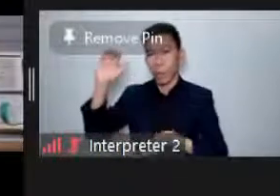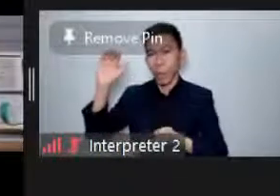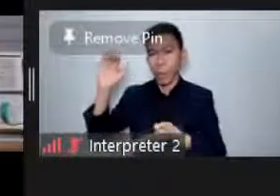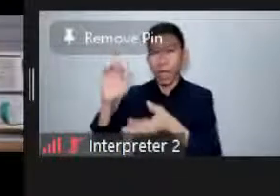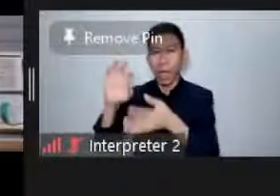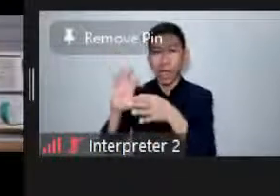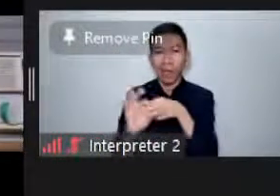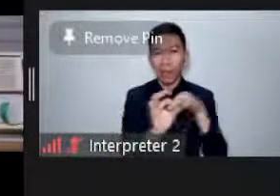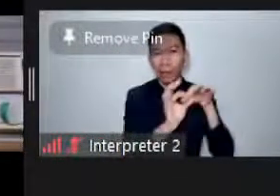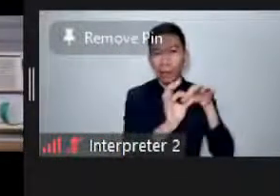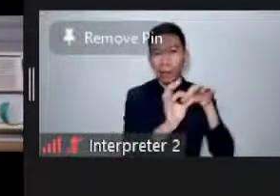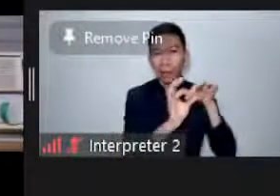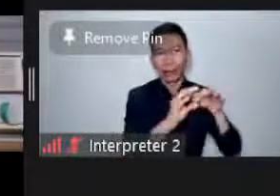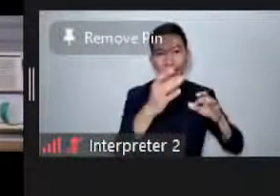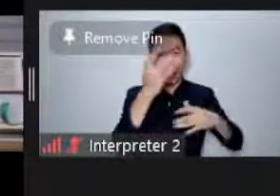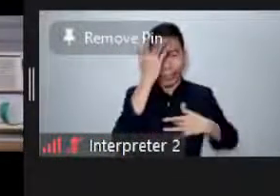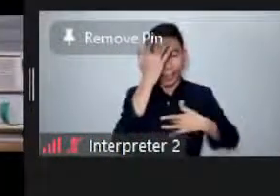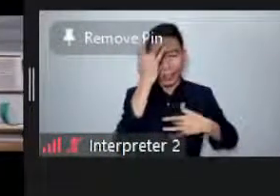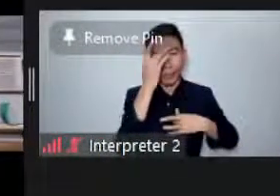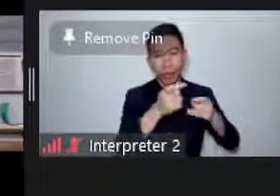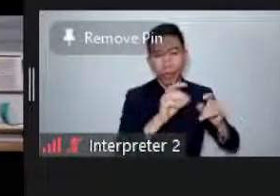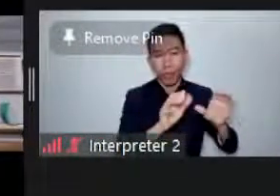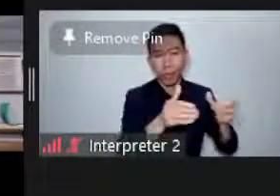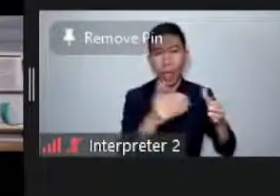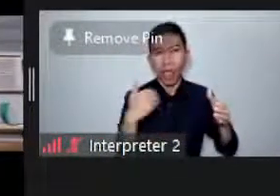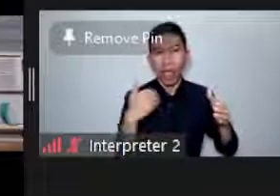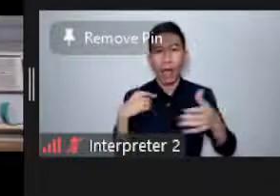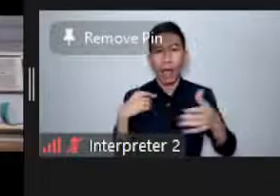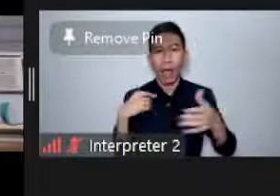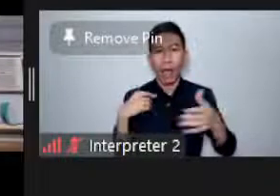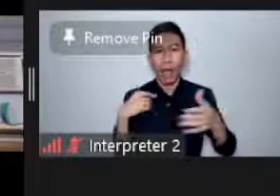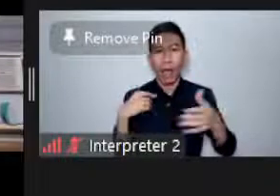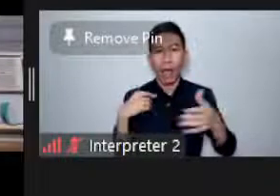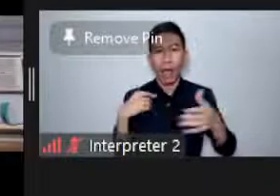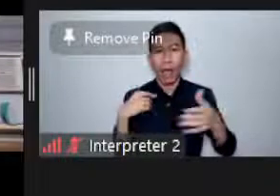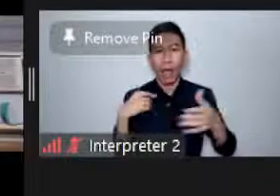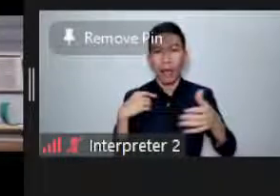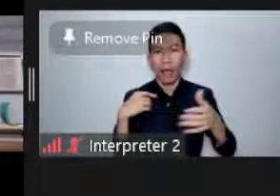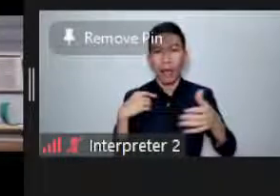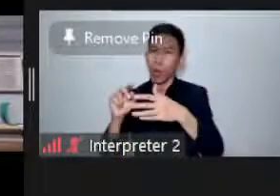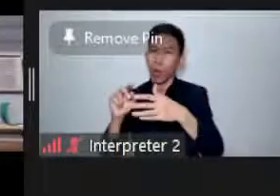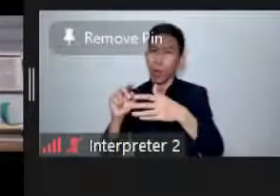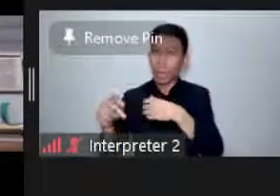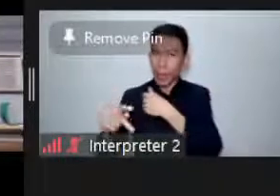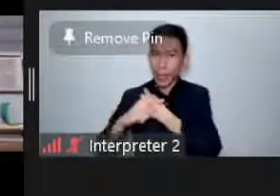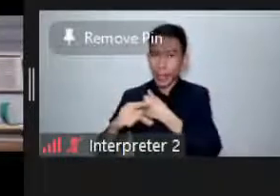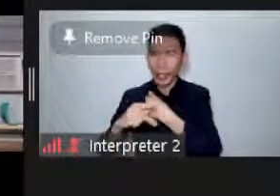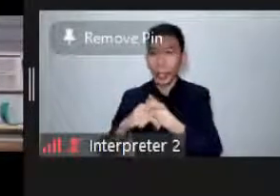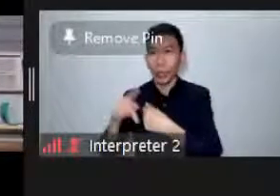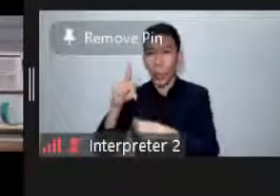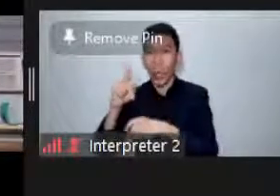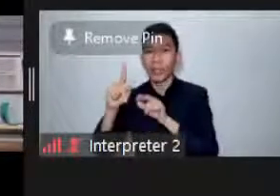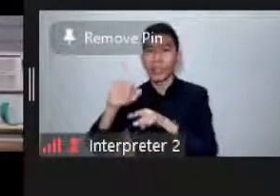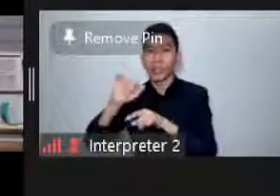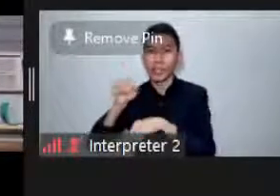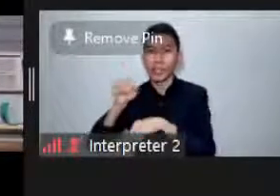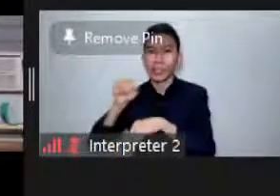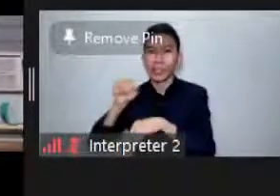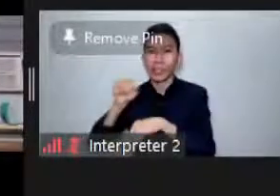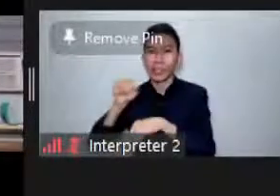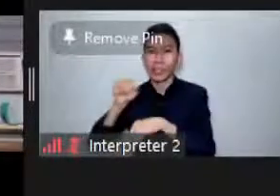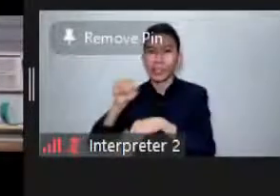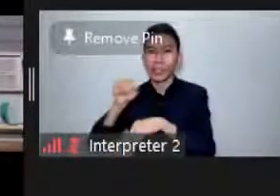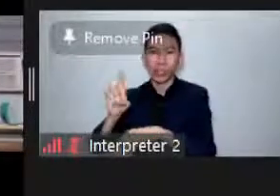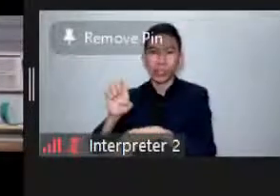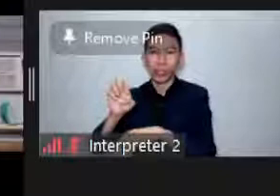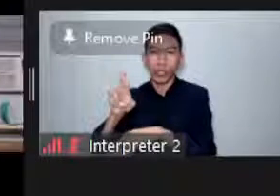has 5 permanent and 1 job order staff. We are still awaiting for the hiring of the division chief and an administrative